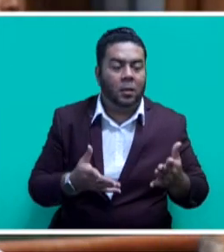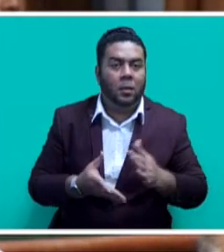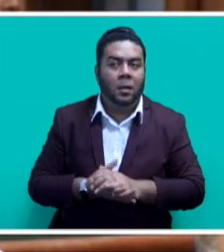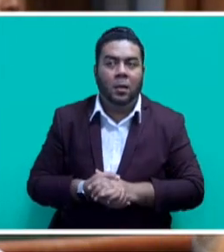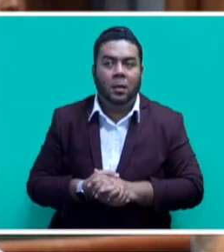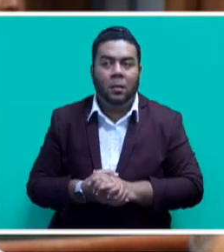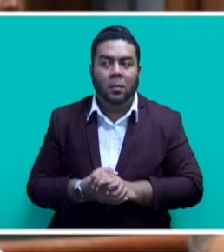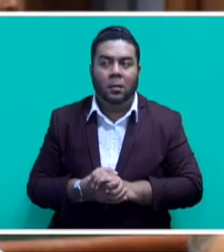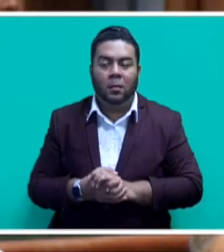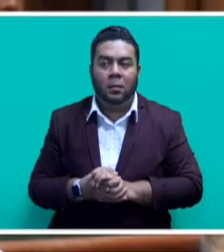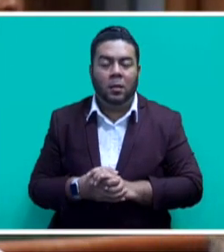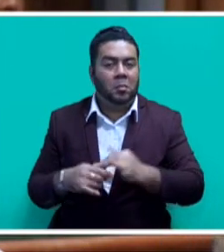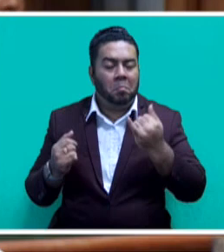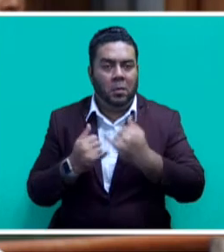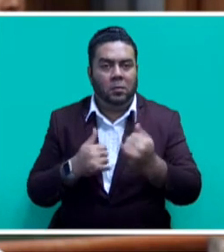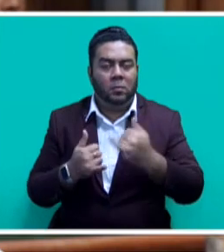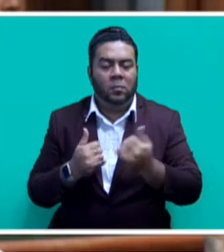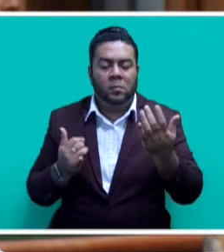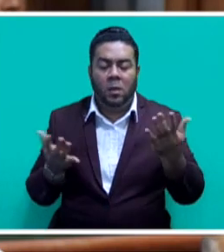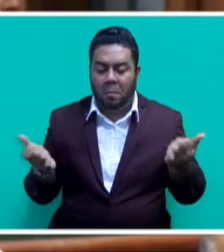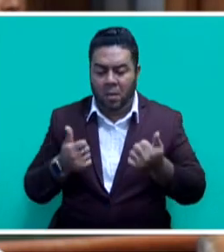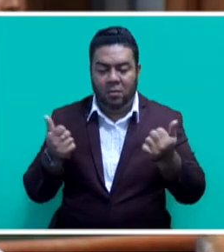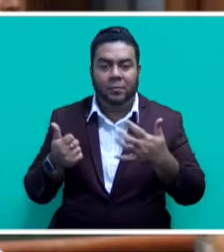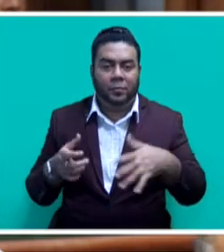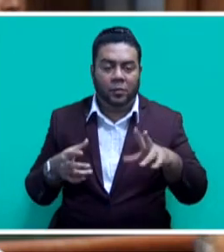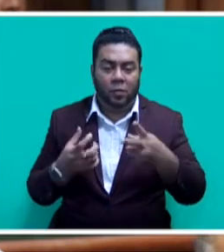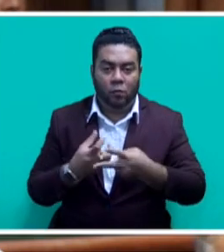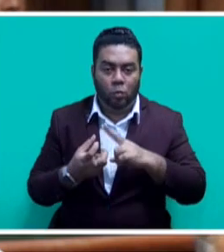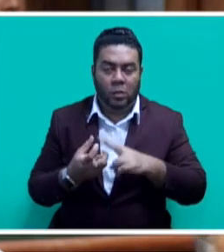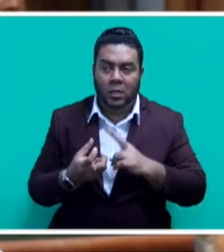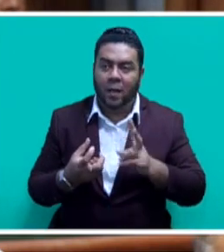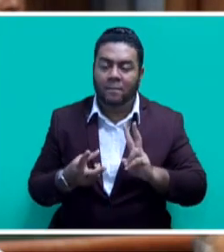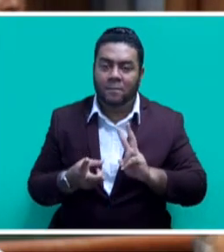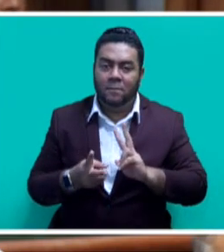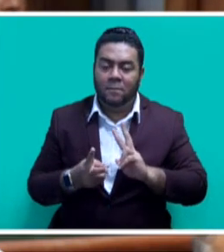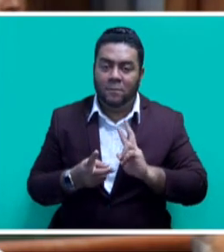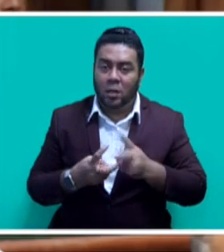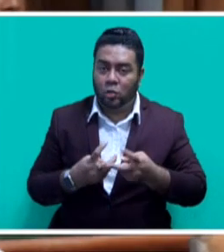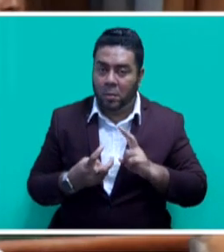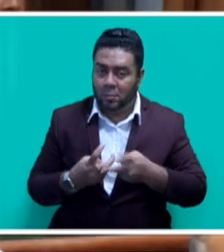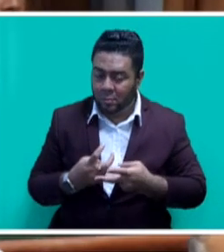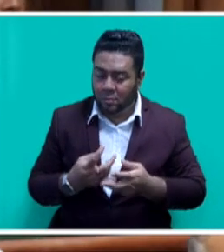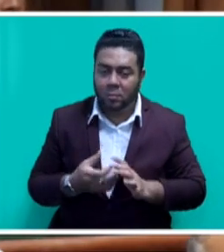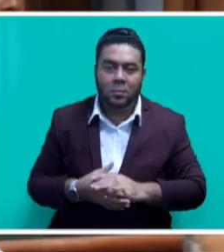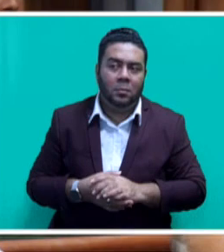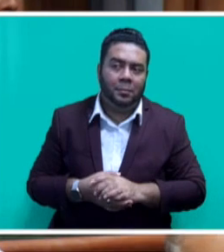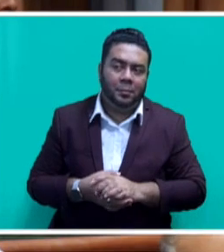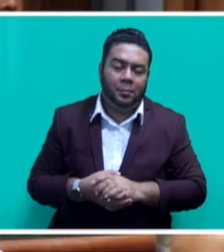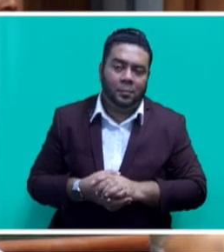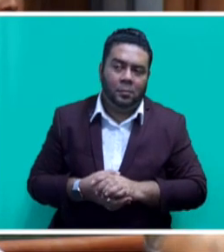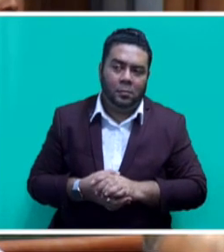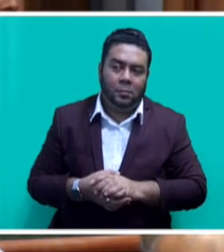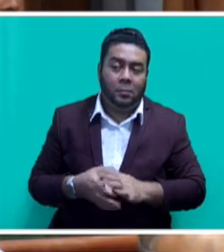seasonality of most of our commodities. Mr. Speaker, sir, let me say